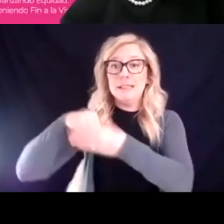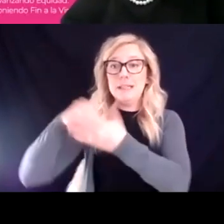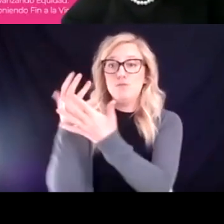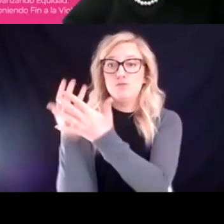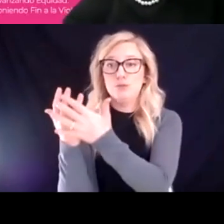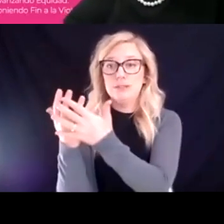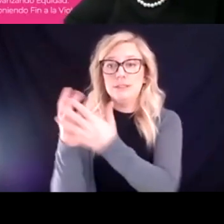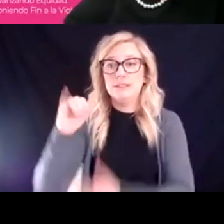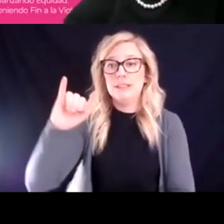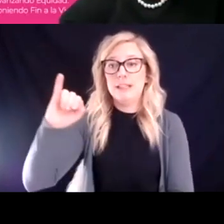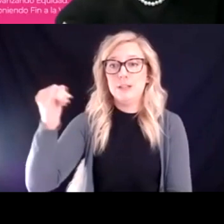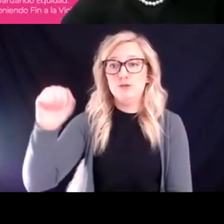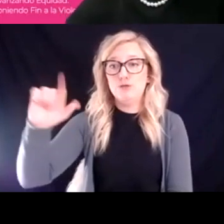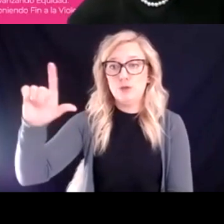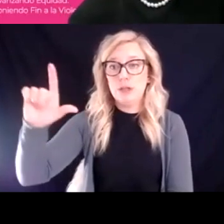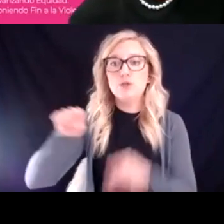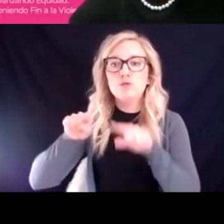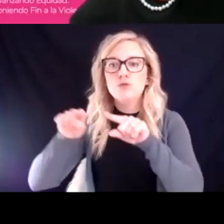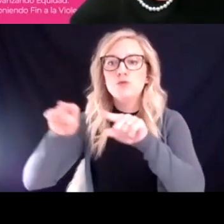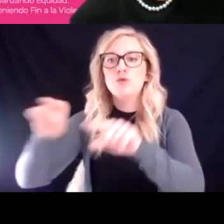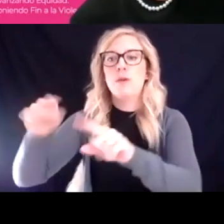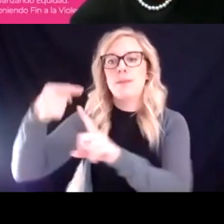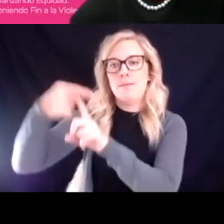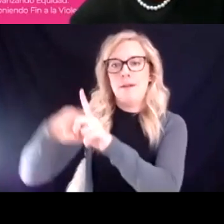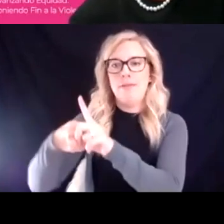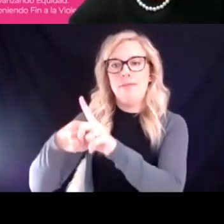during the month for victims' rights.